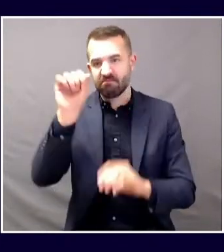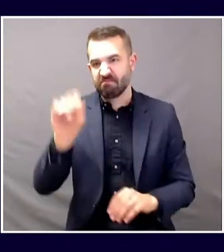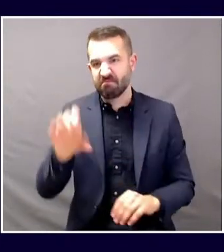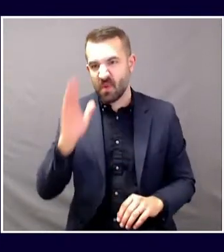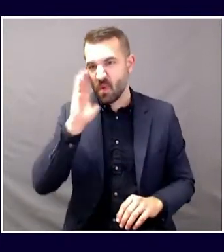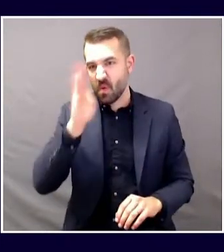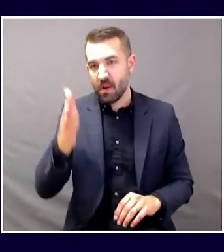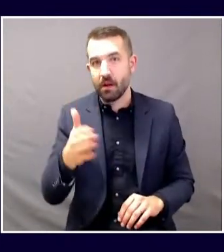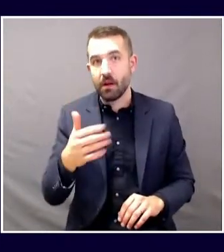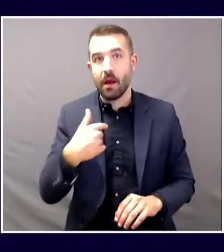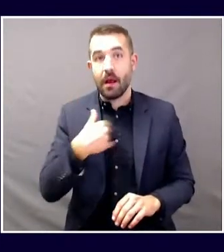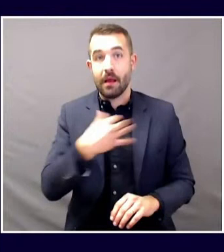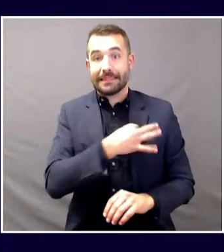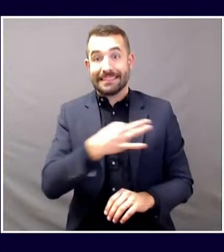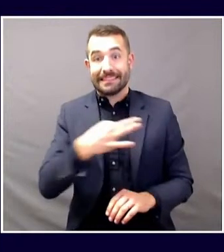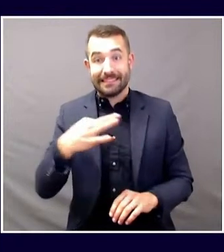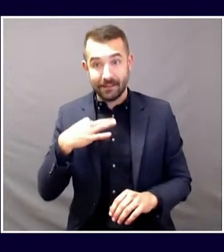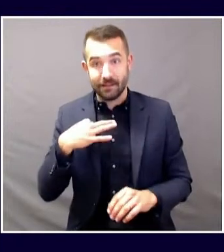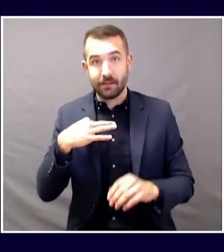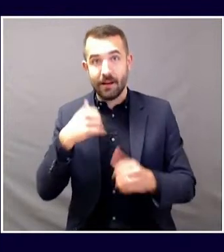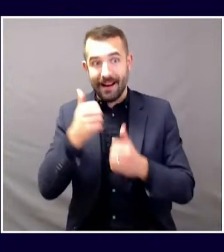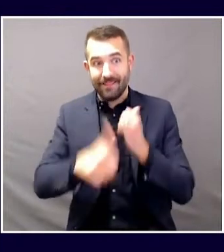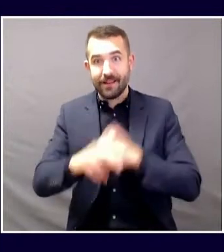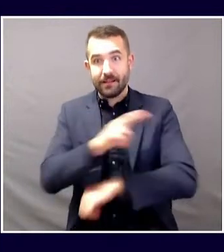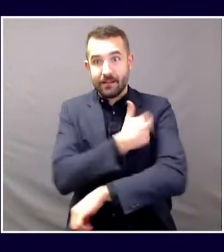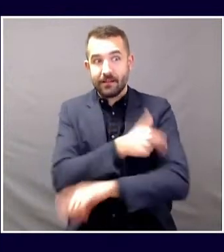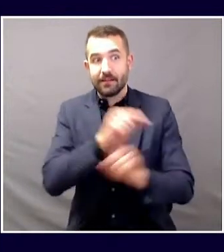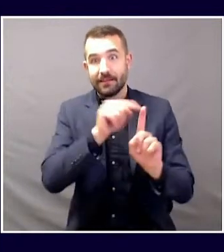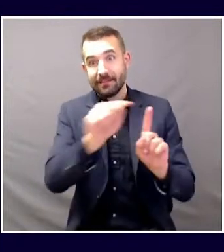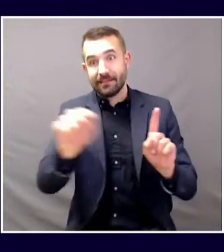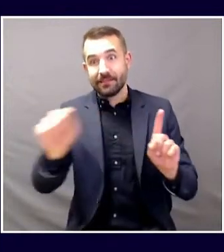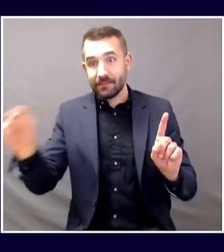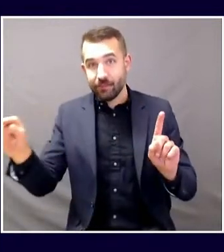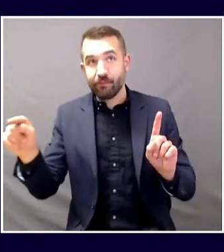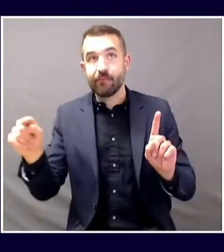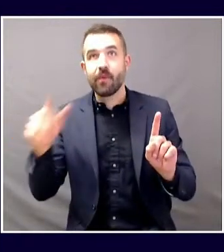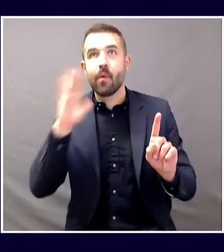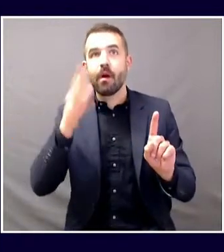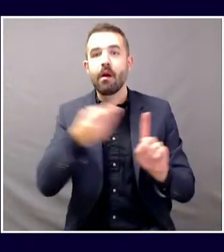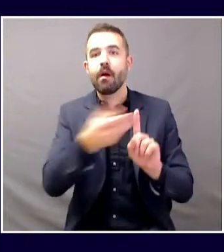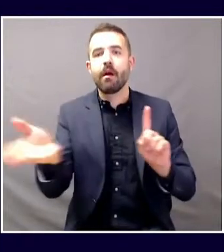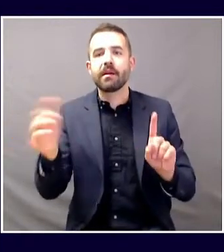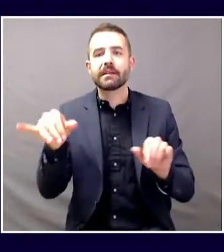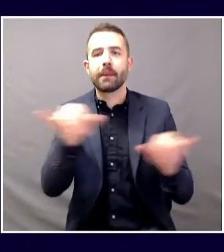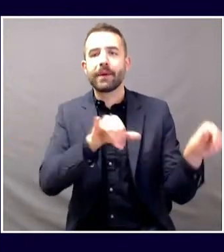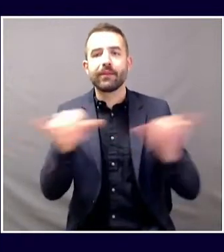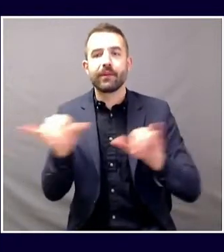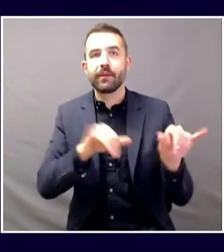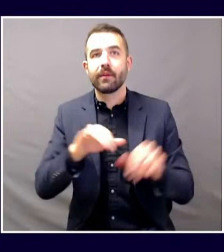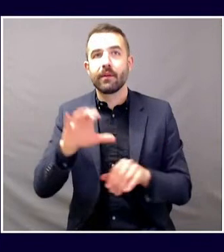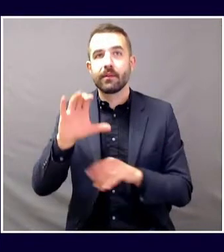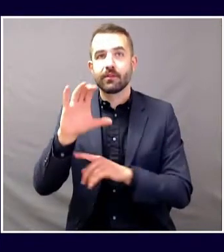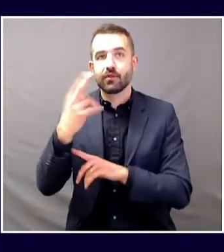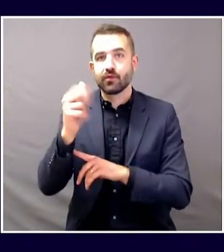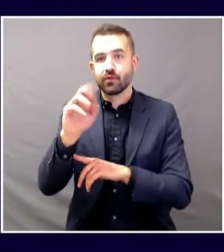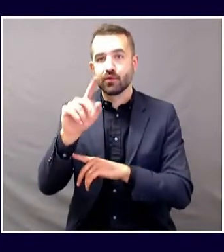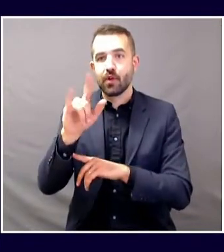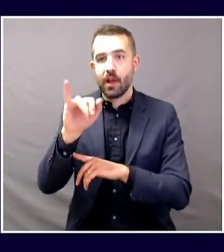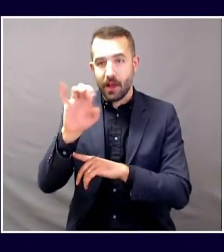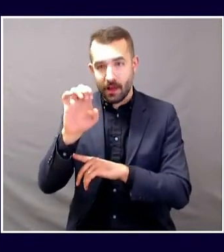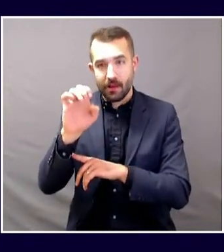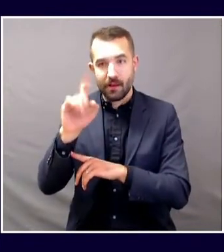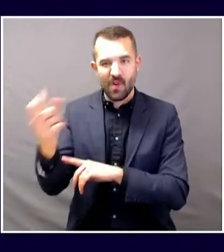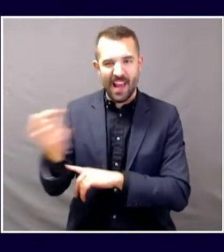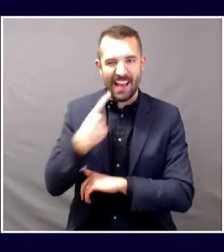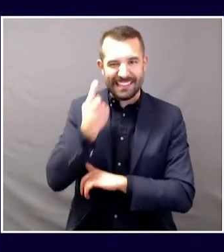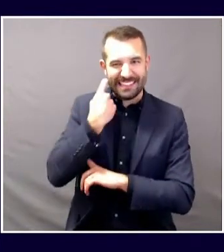hospitalization. This kind of, I think, goes back to Charlie's question. We're also in very frequent contact and communication.